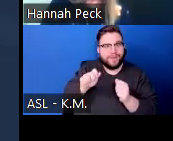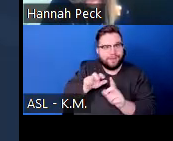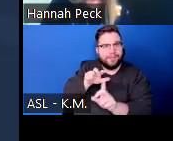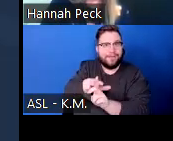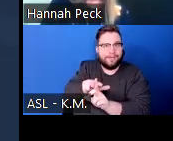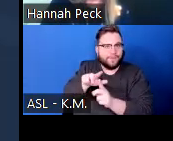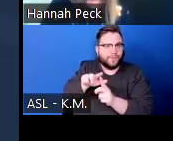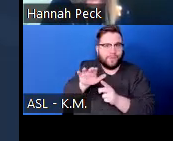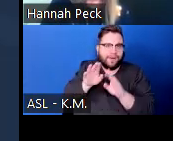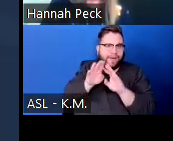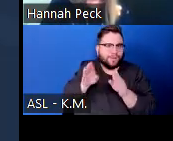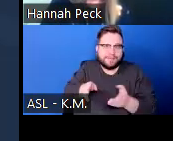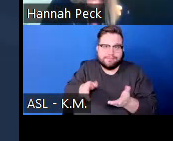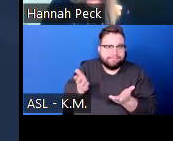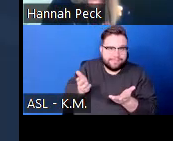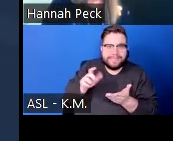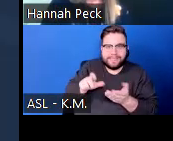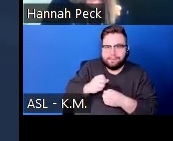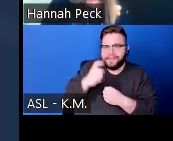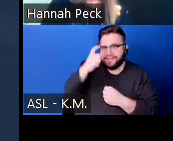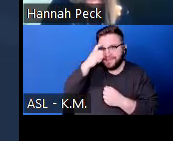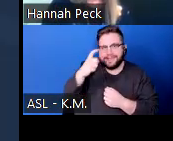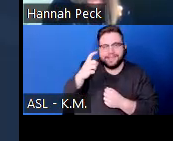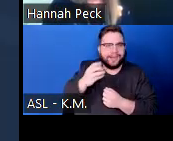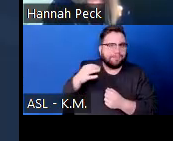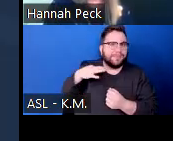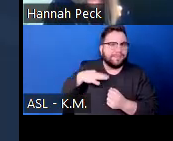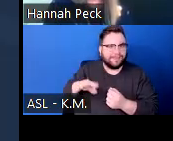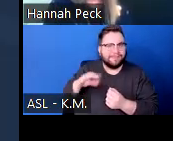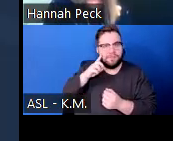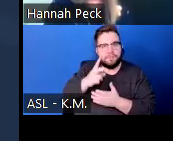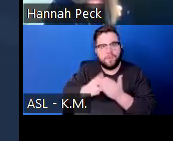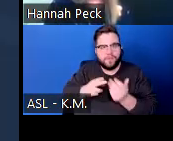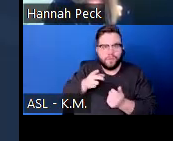make sense and be rewarding for both you and your child.